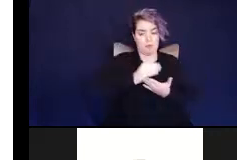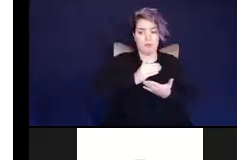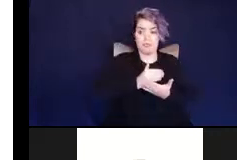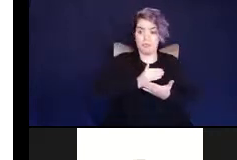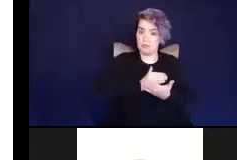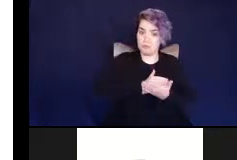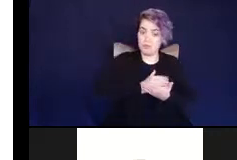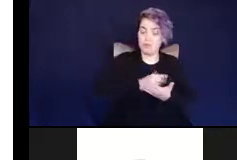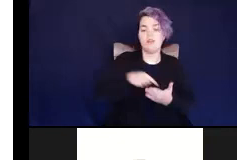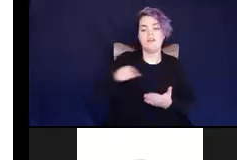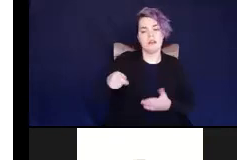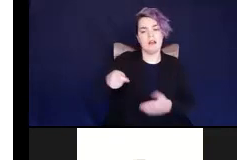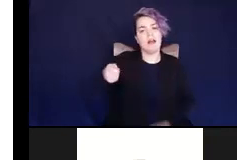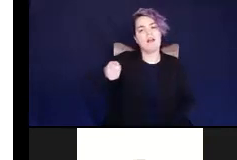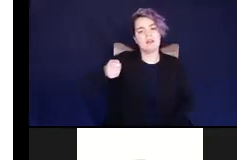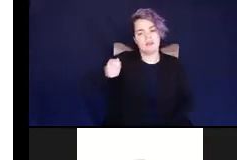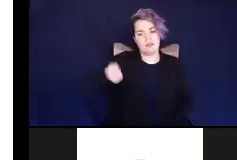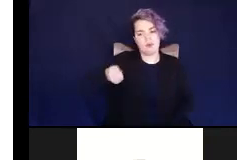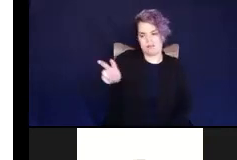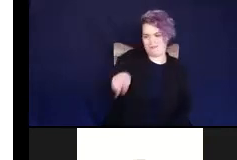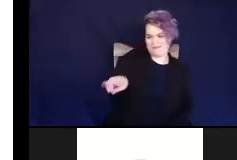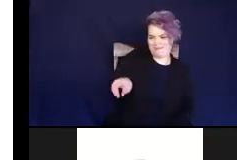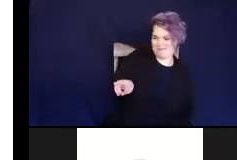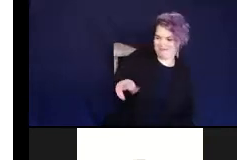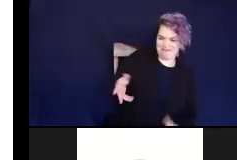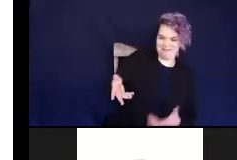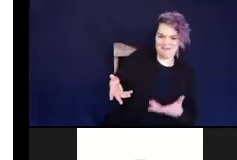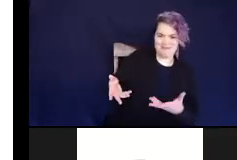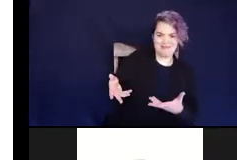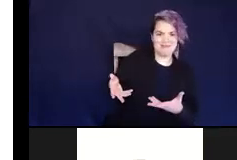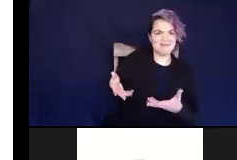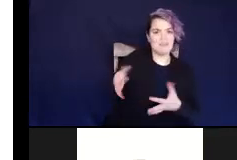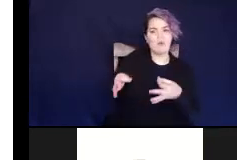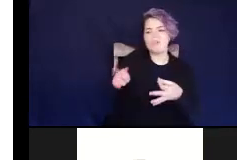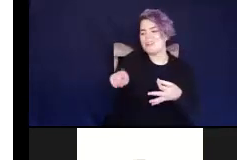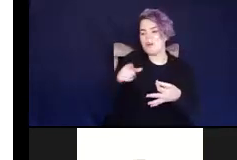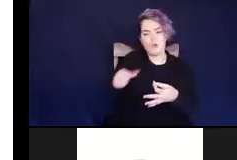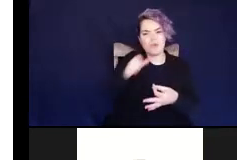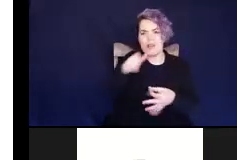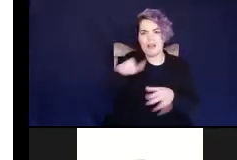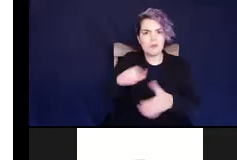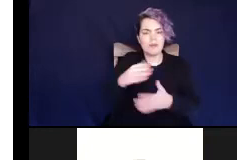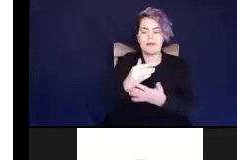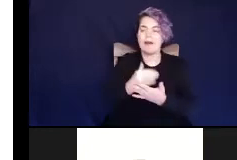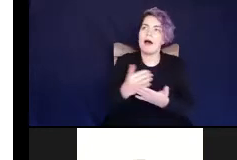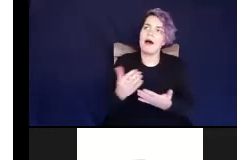the court found weren't even being done. And so things like,